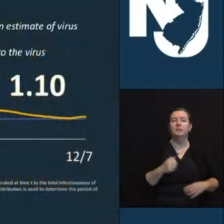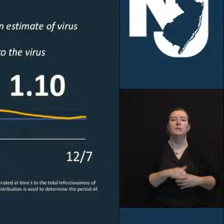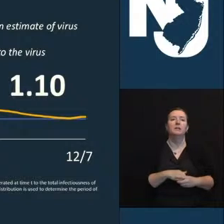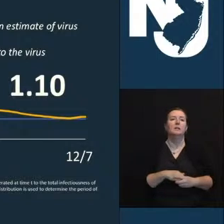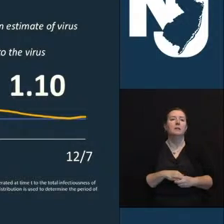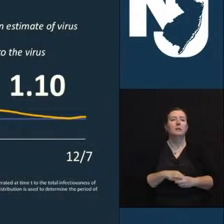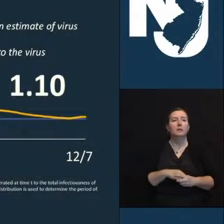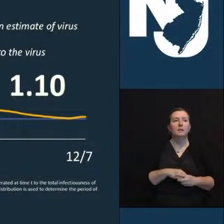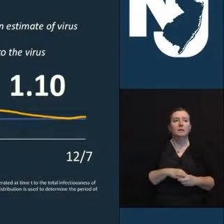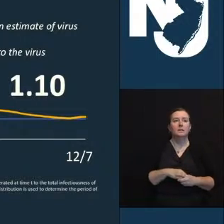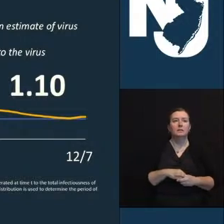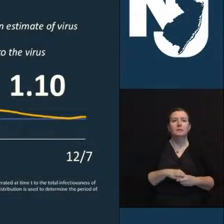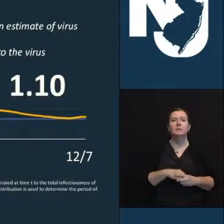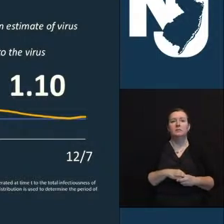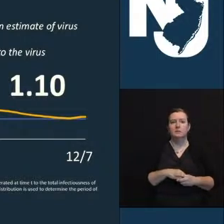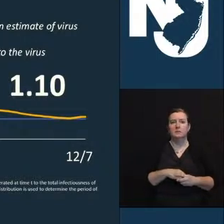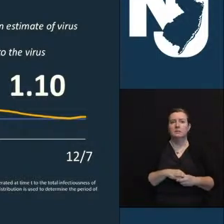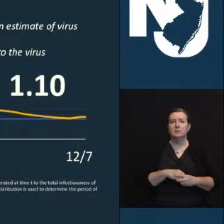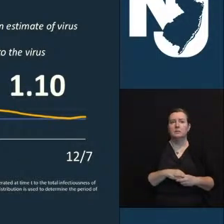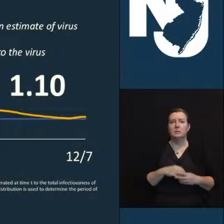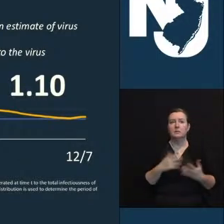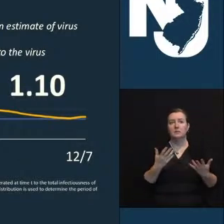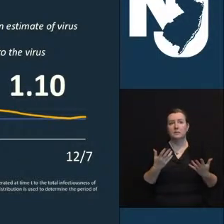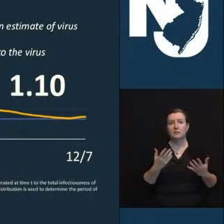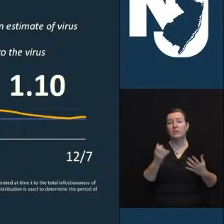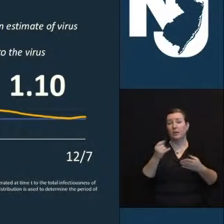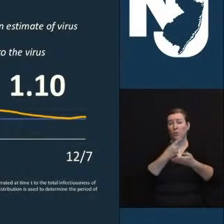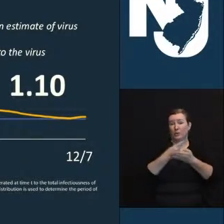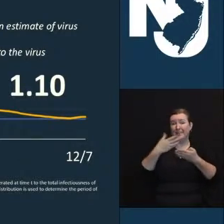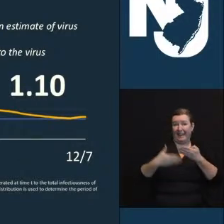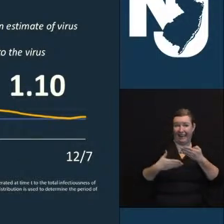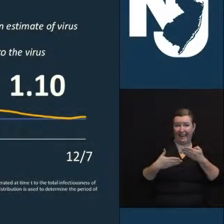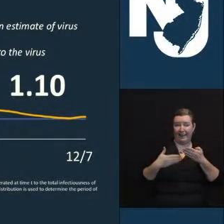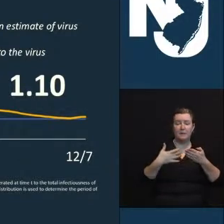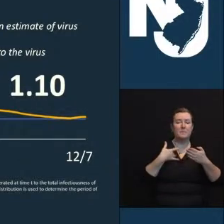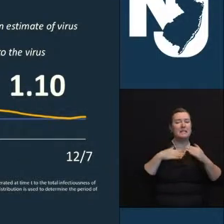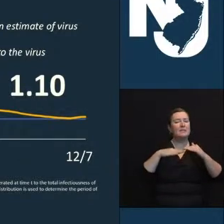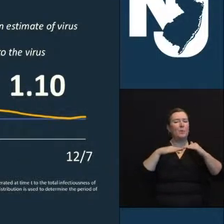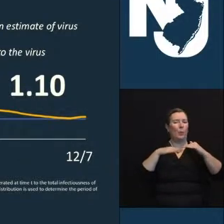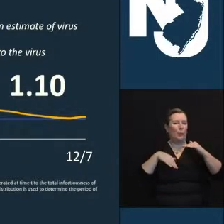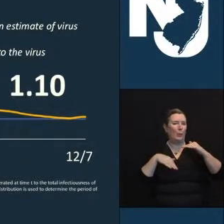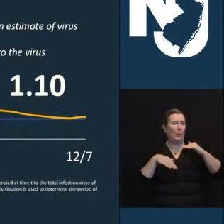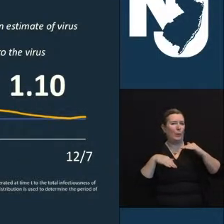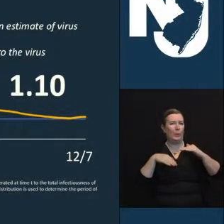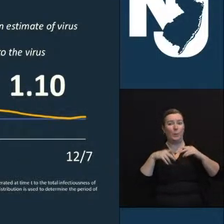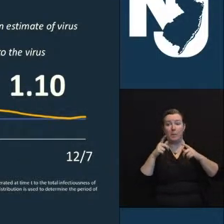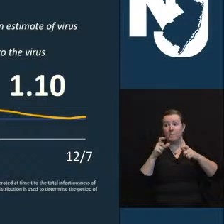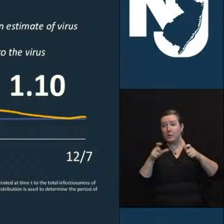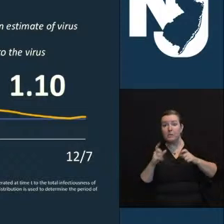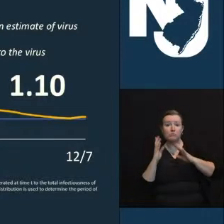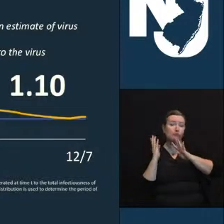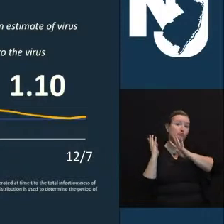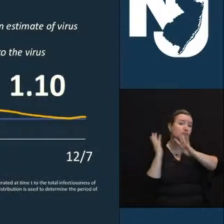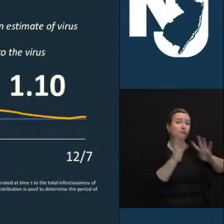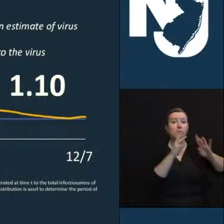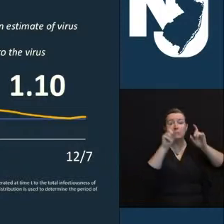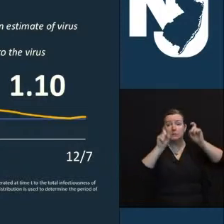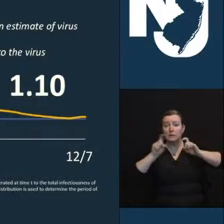not atypical for a weekend to have a number that the demand drops off as opposed to our capacity or